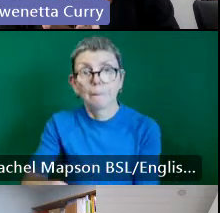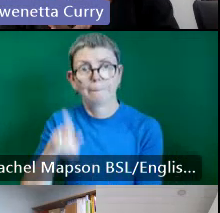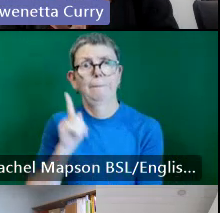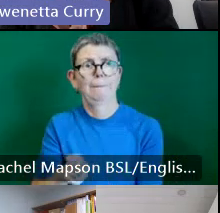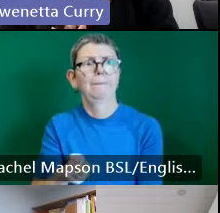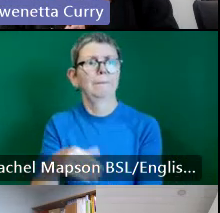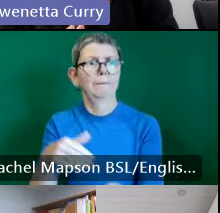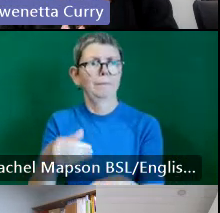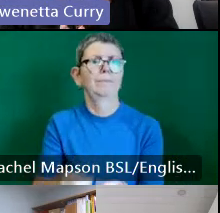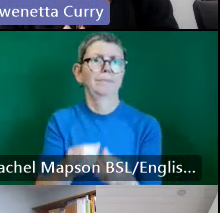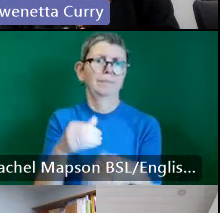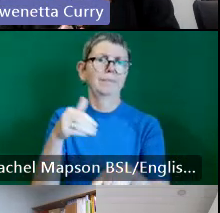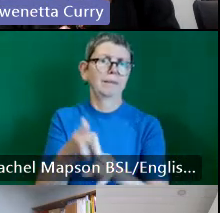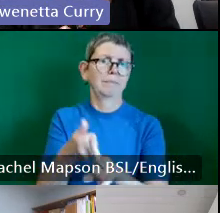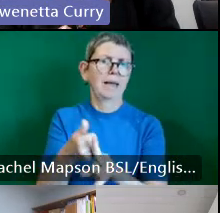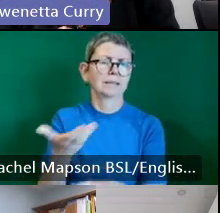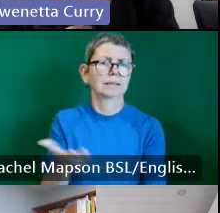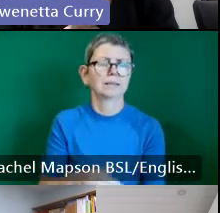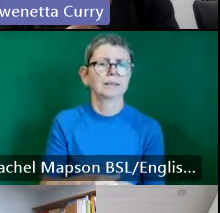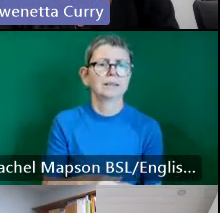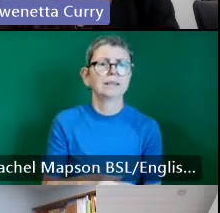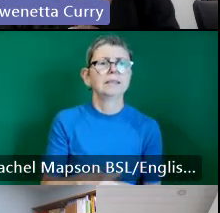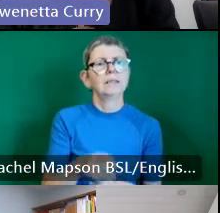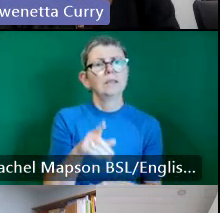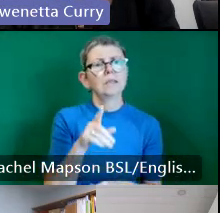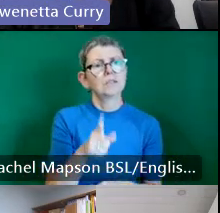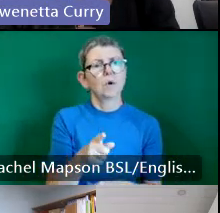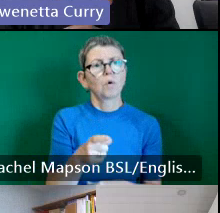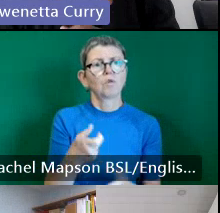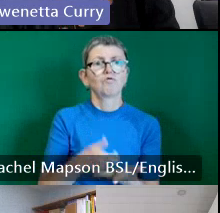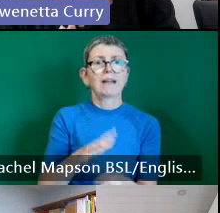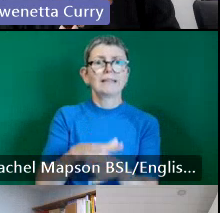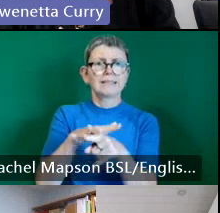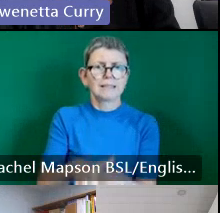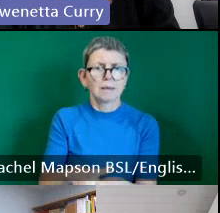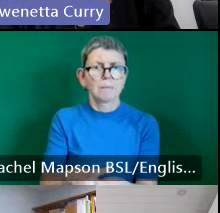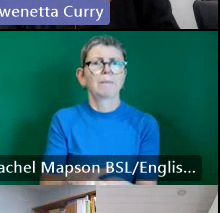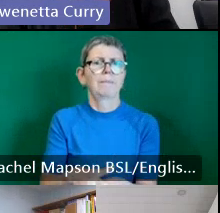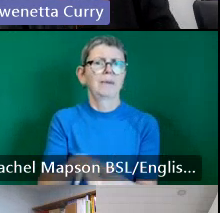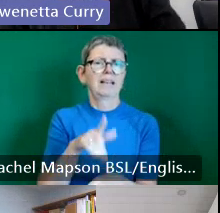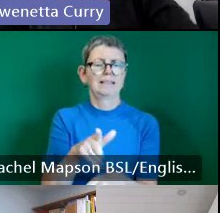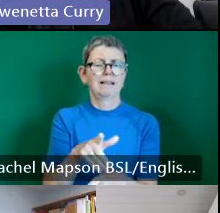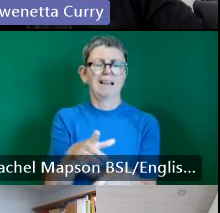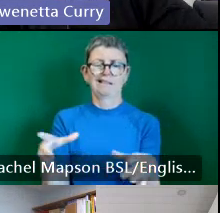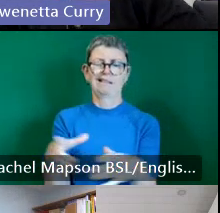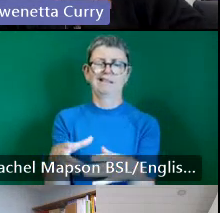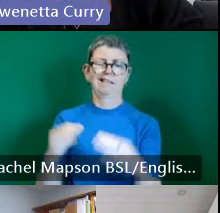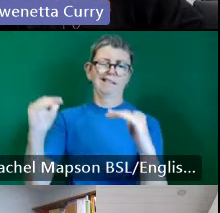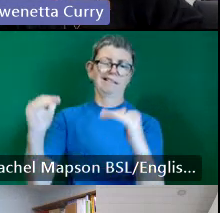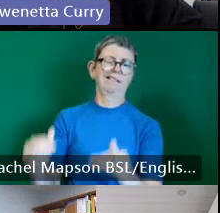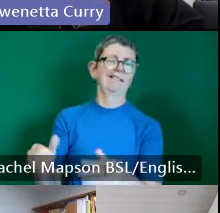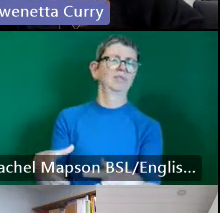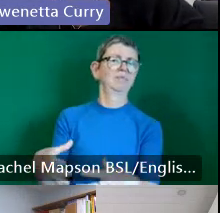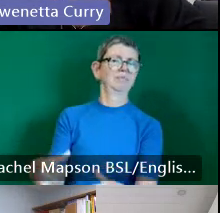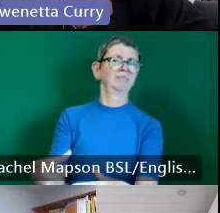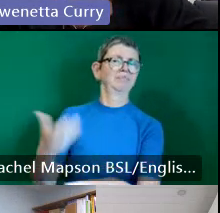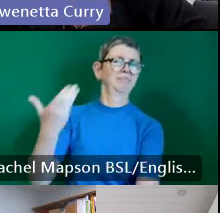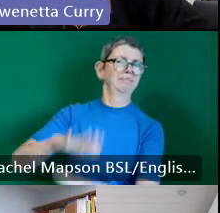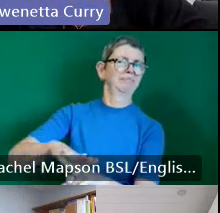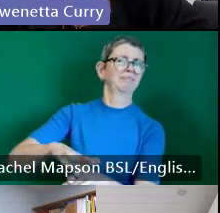one that I ascribe to. Racism is the assignment of people to an inferior category and the determination of their